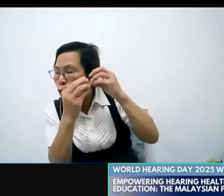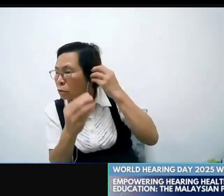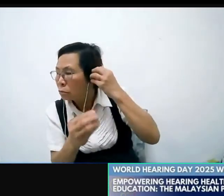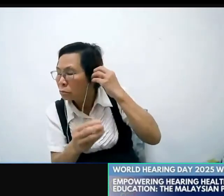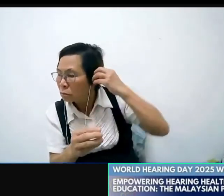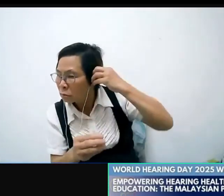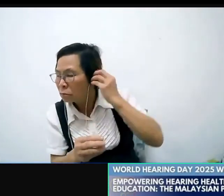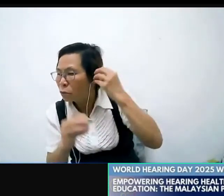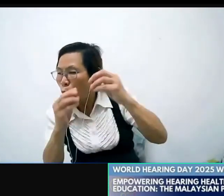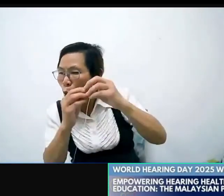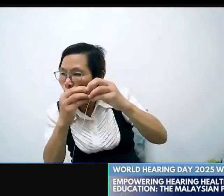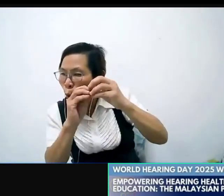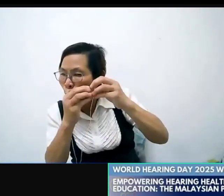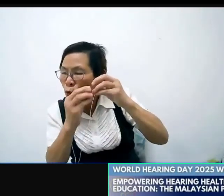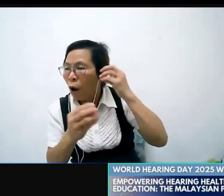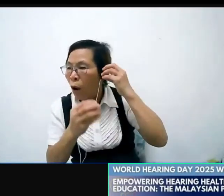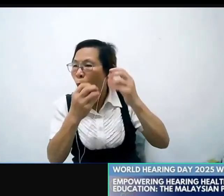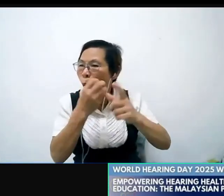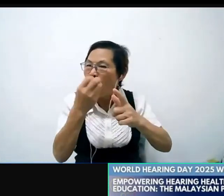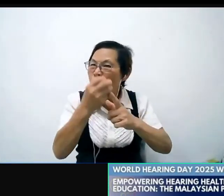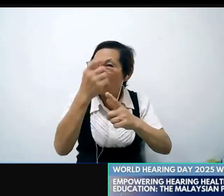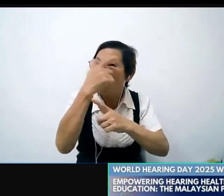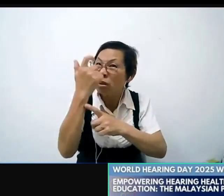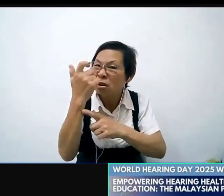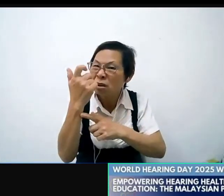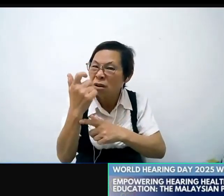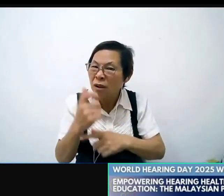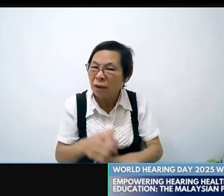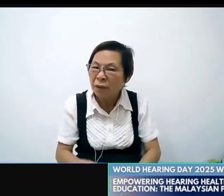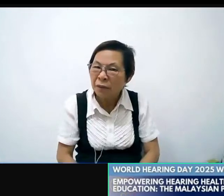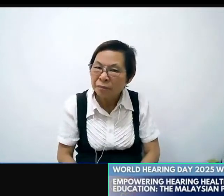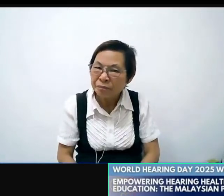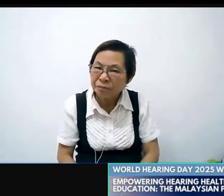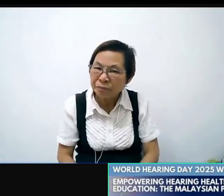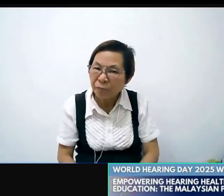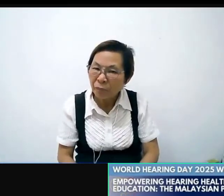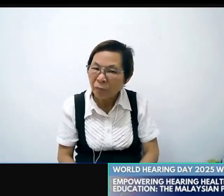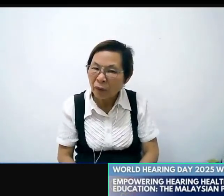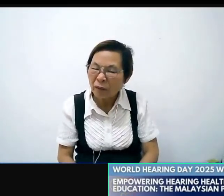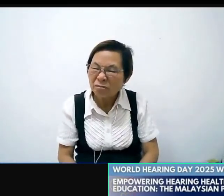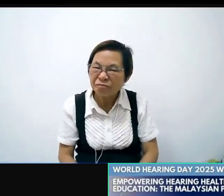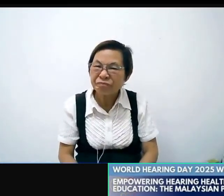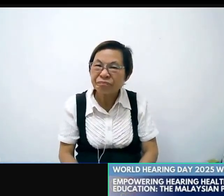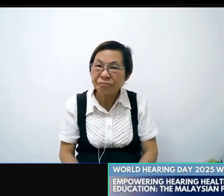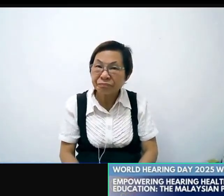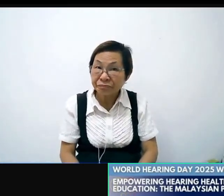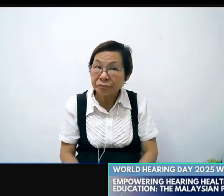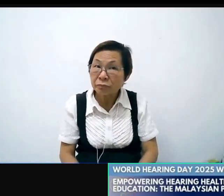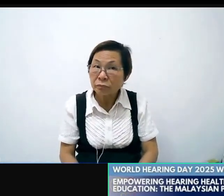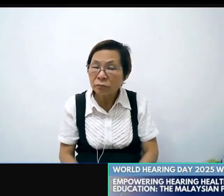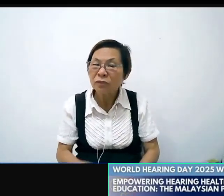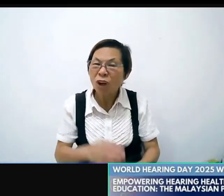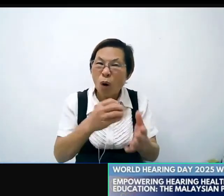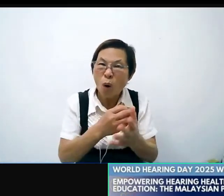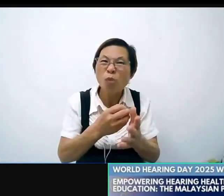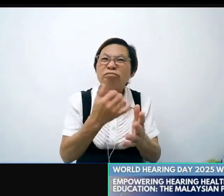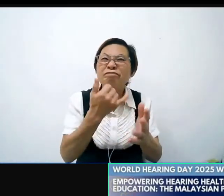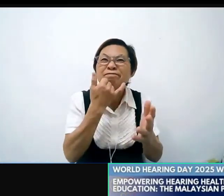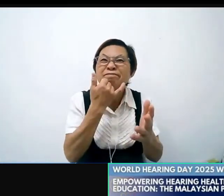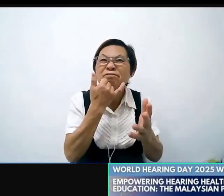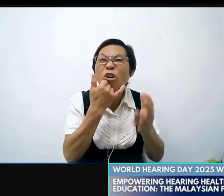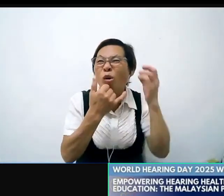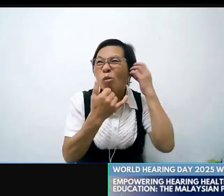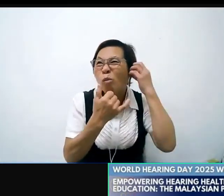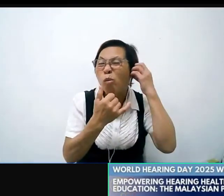or because of uh, not properly placed ear mold. And if it is